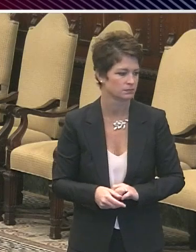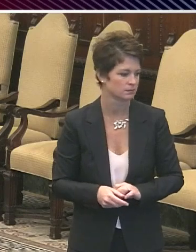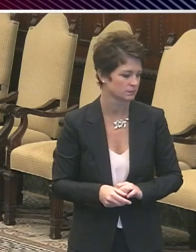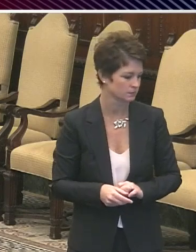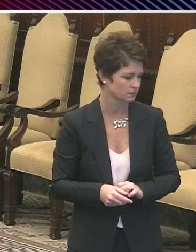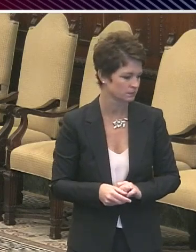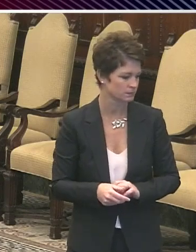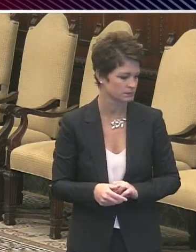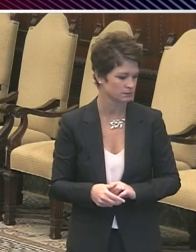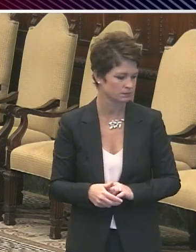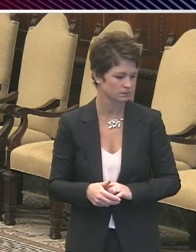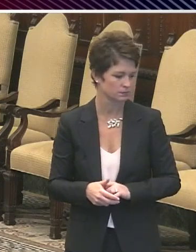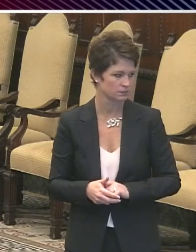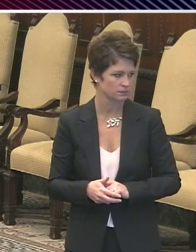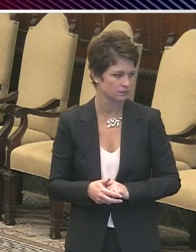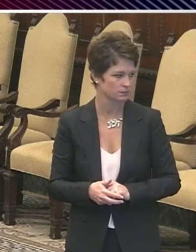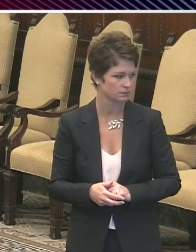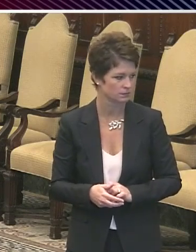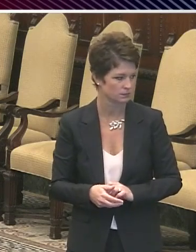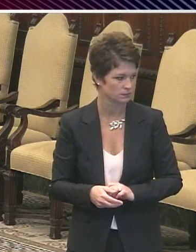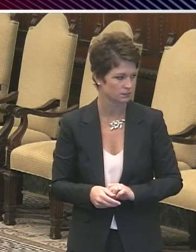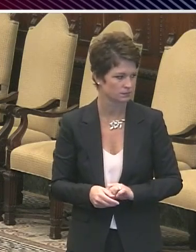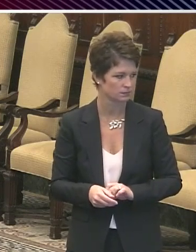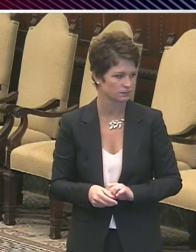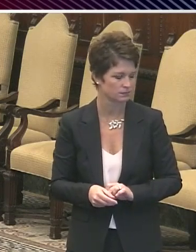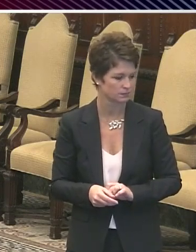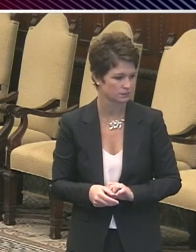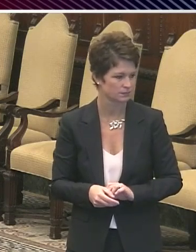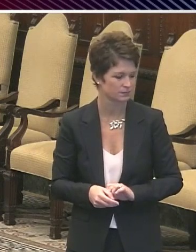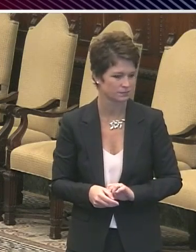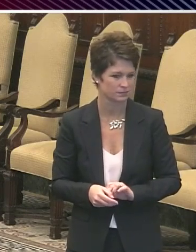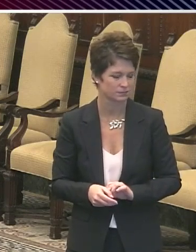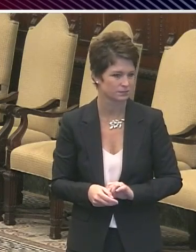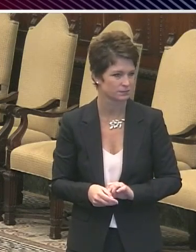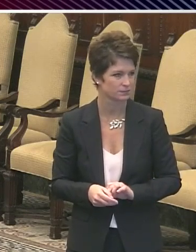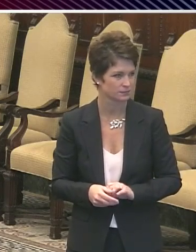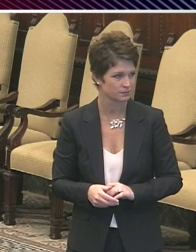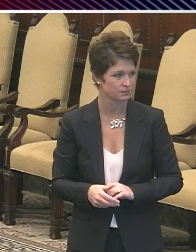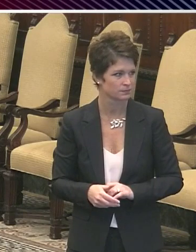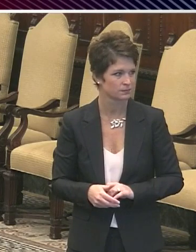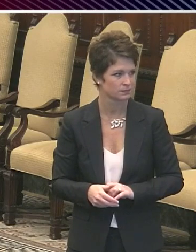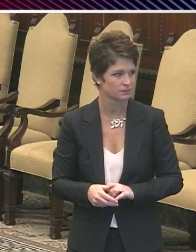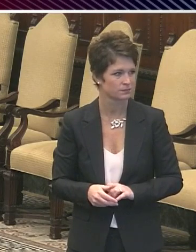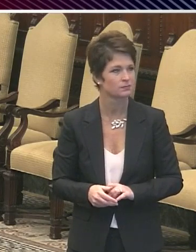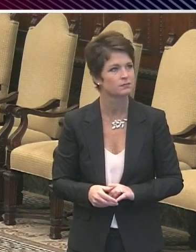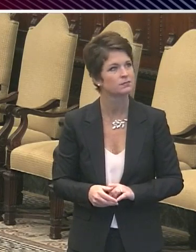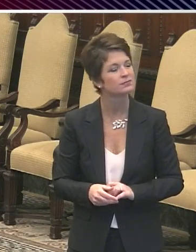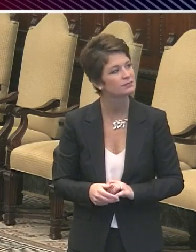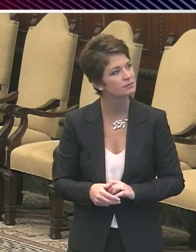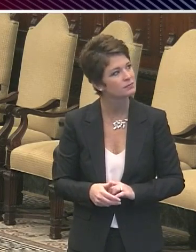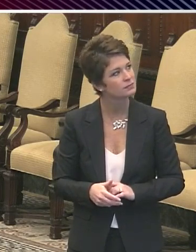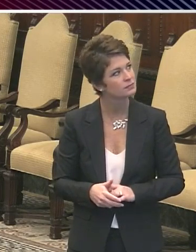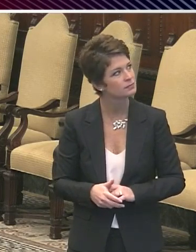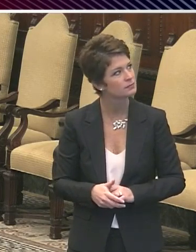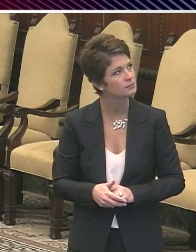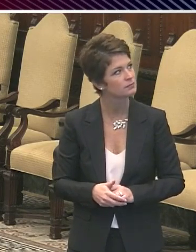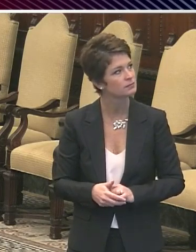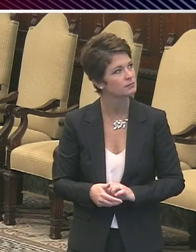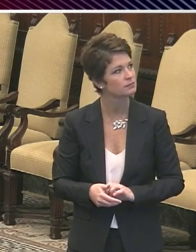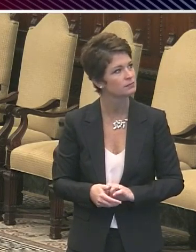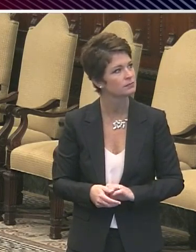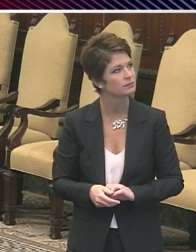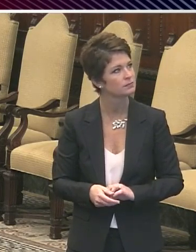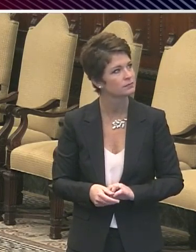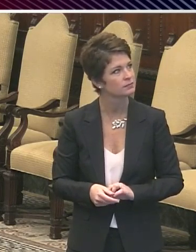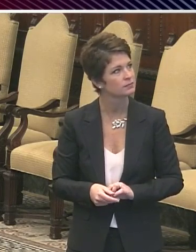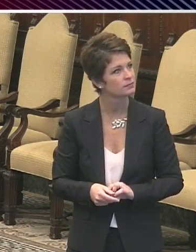a disposición de todos, no solamente de ellos, pero pedir algo específico a favor de la comunidad inmigrante en Washington en estos momentos no